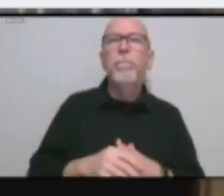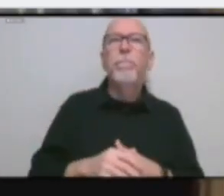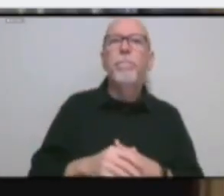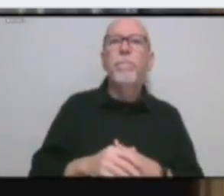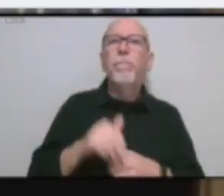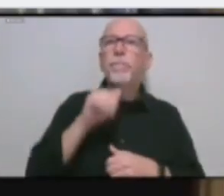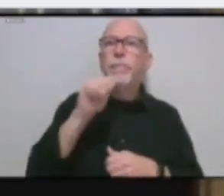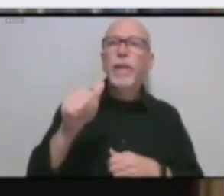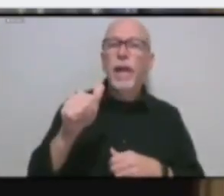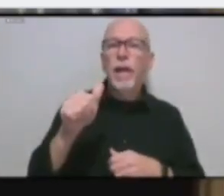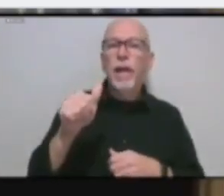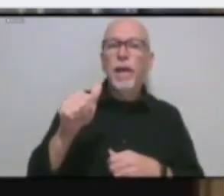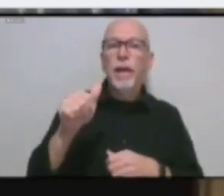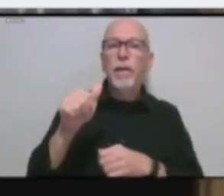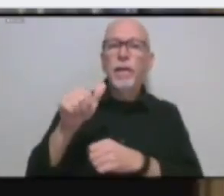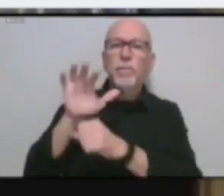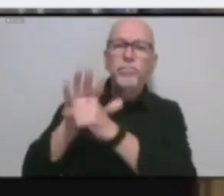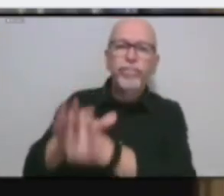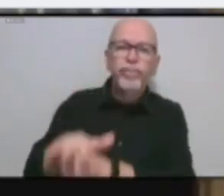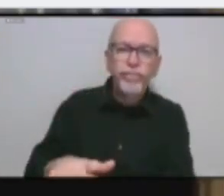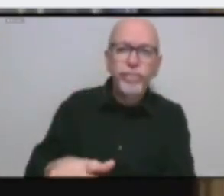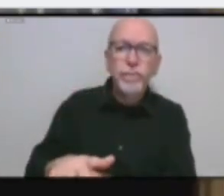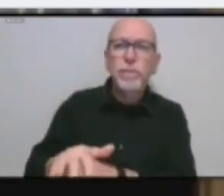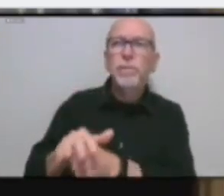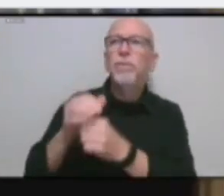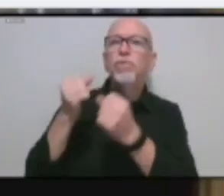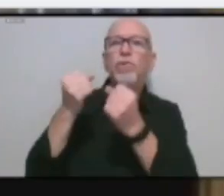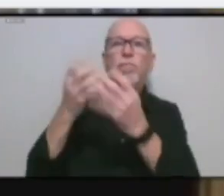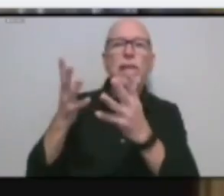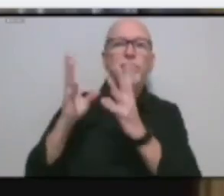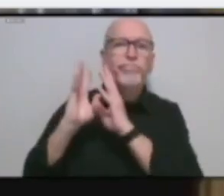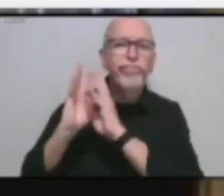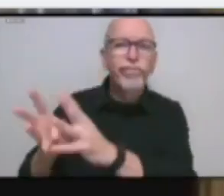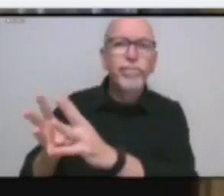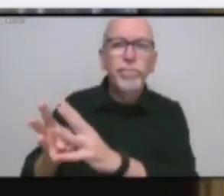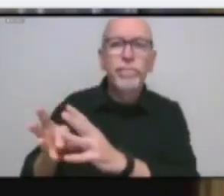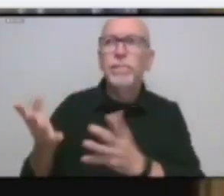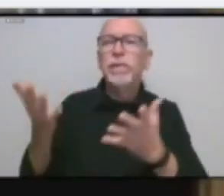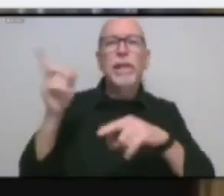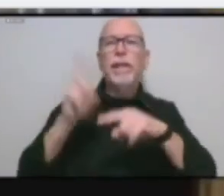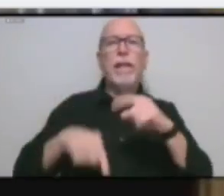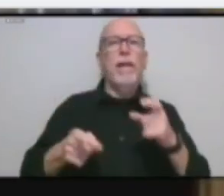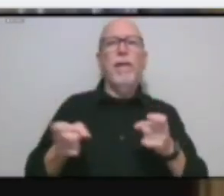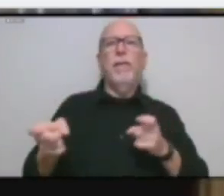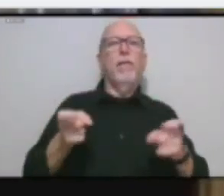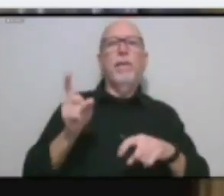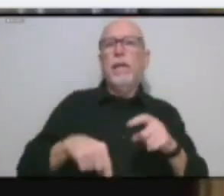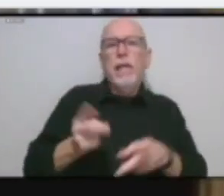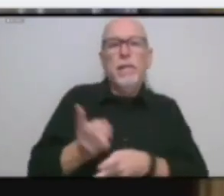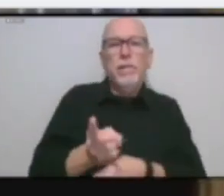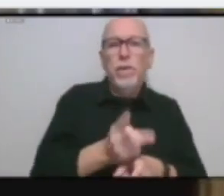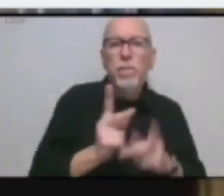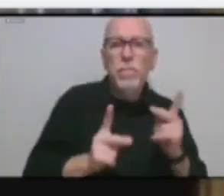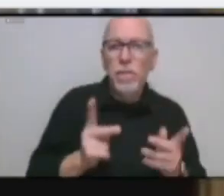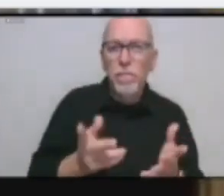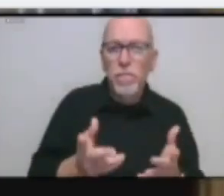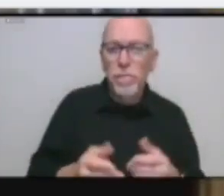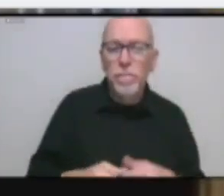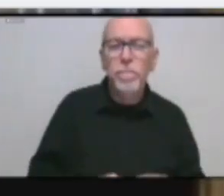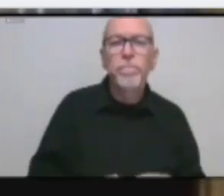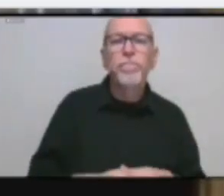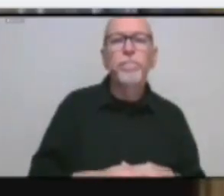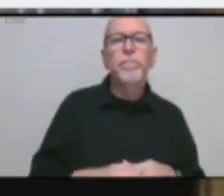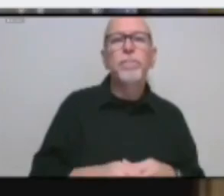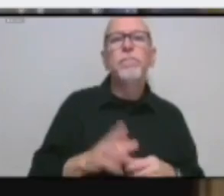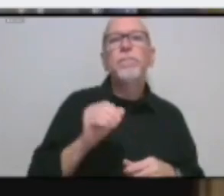isn't strained beyond the ability to care for our neighbors. And it's just